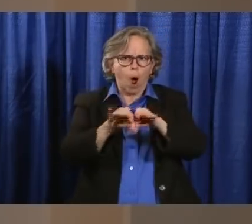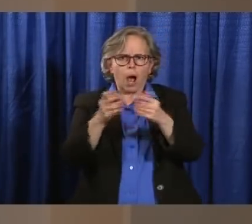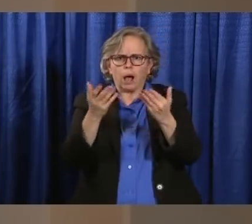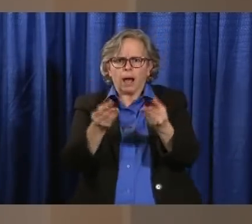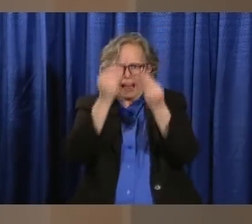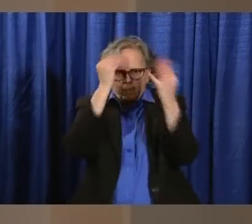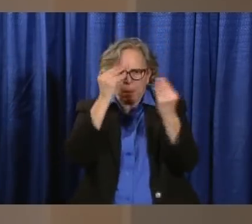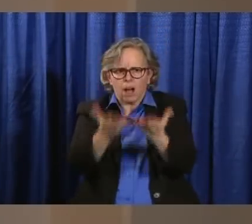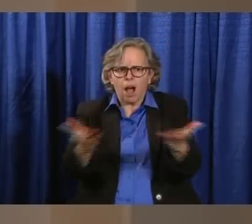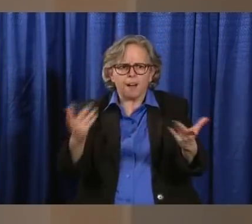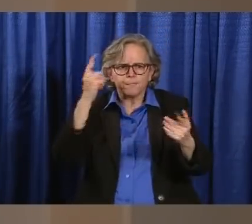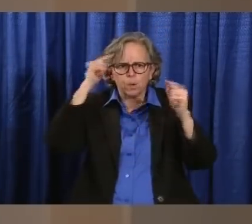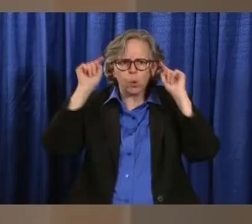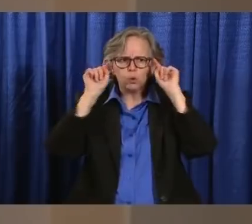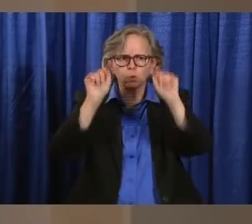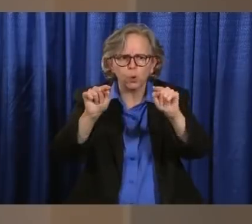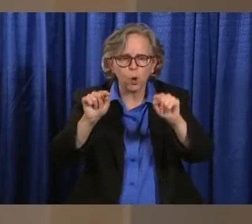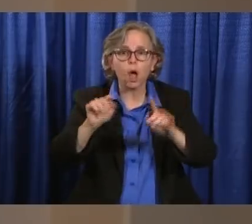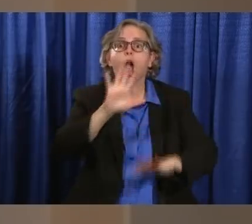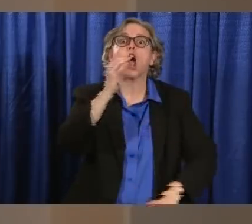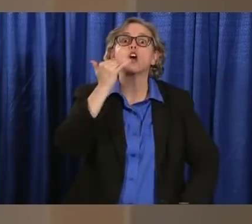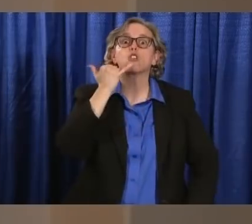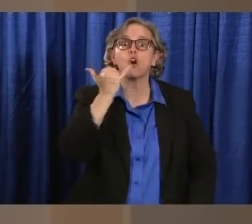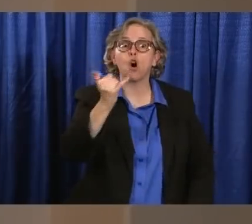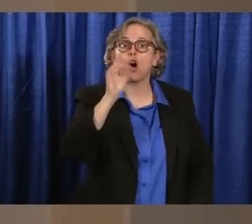but you can also go to